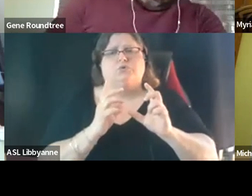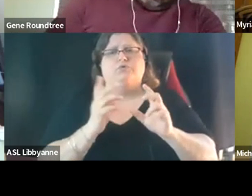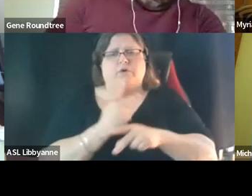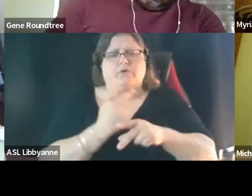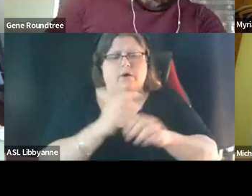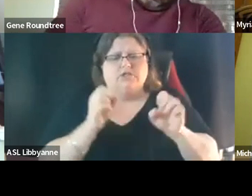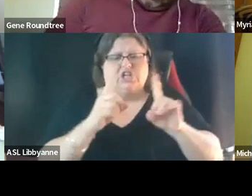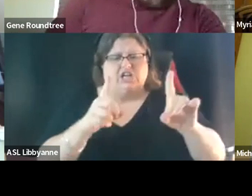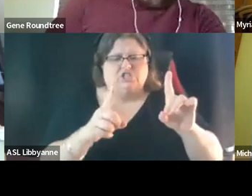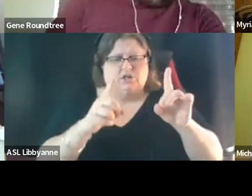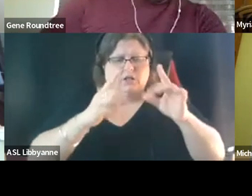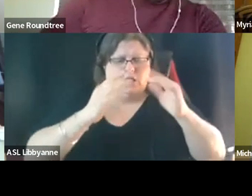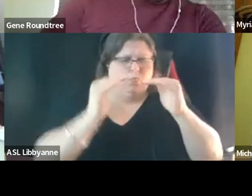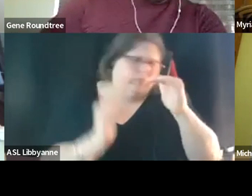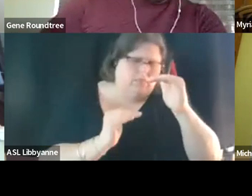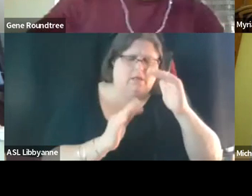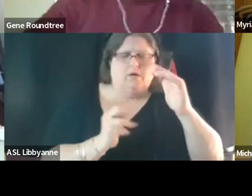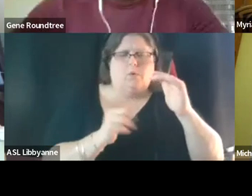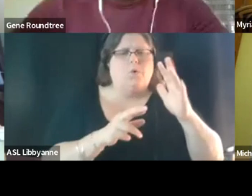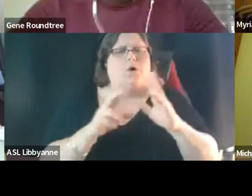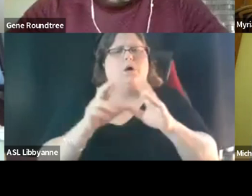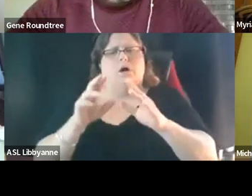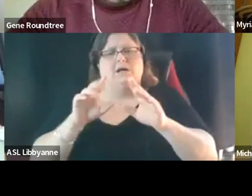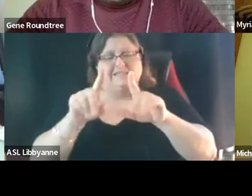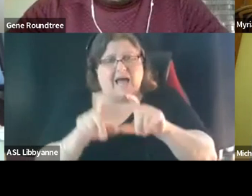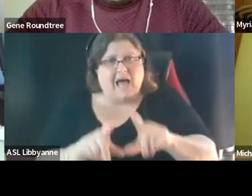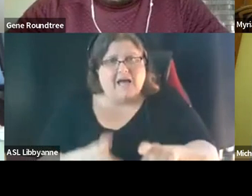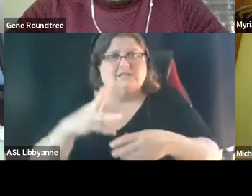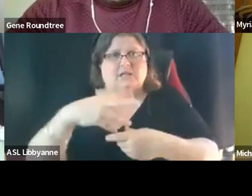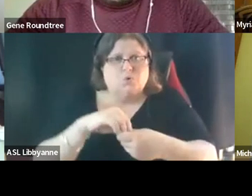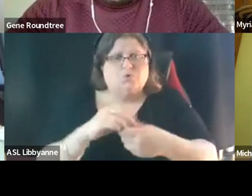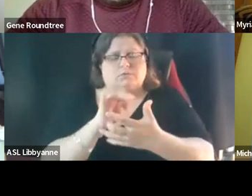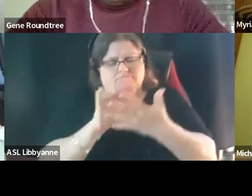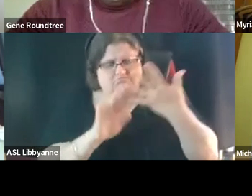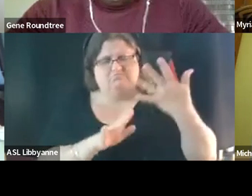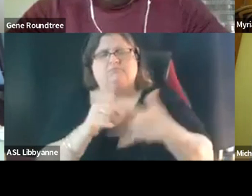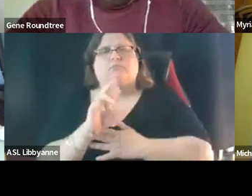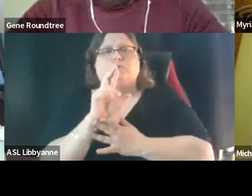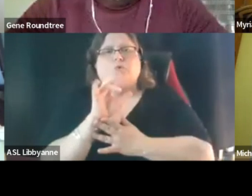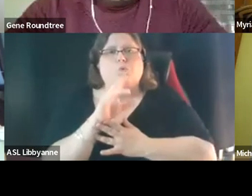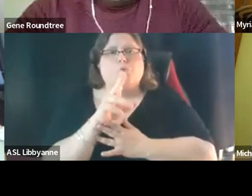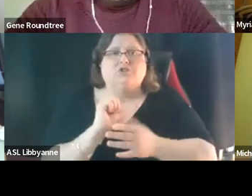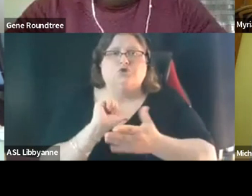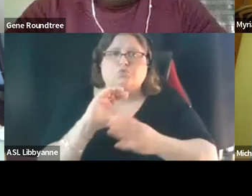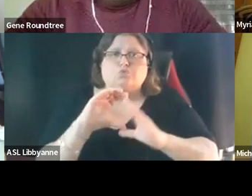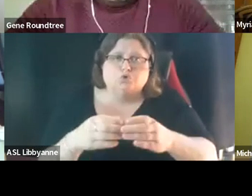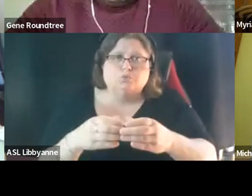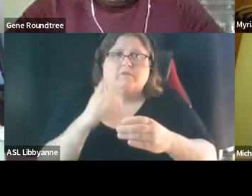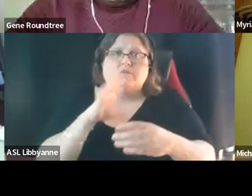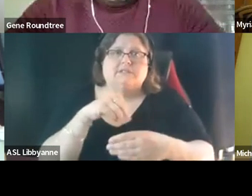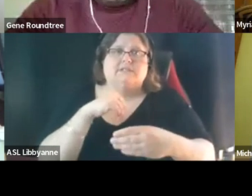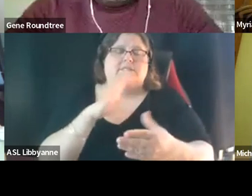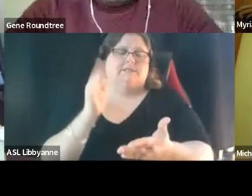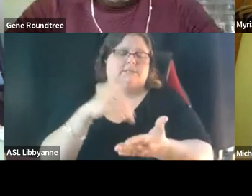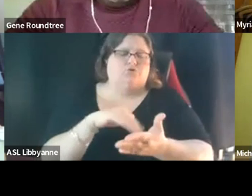grading system, exam school process, and inclusion, racial affinity groups for central office staff and school